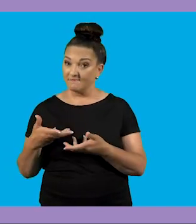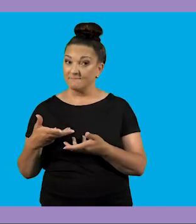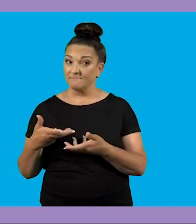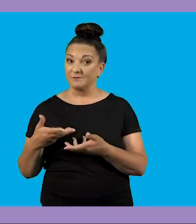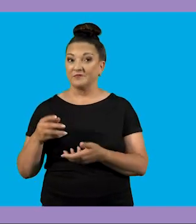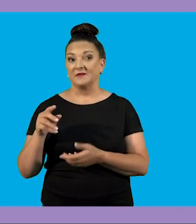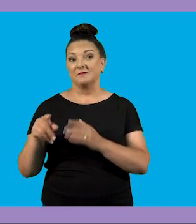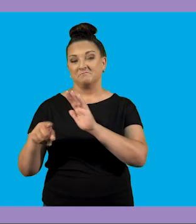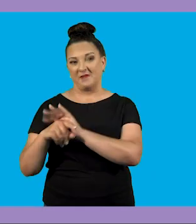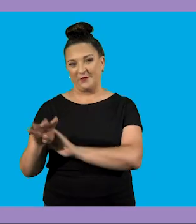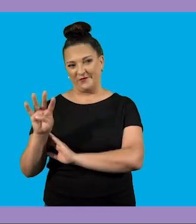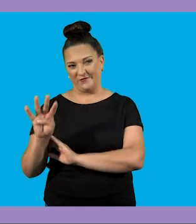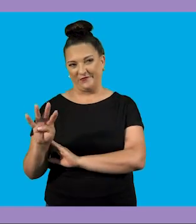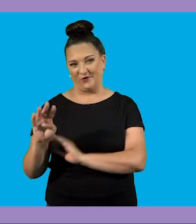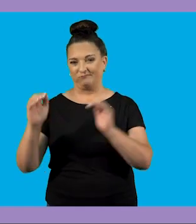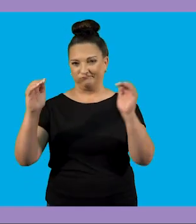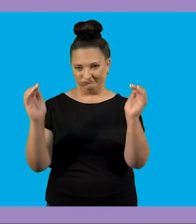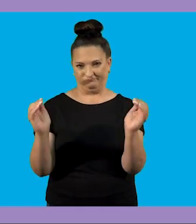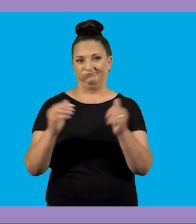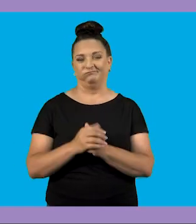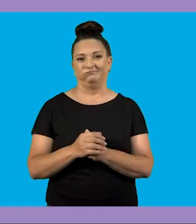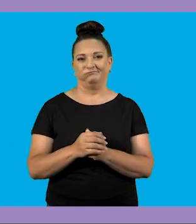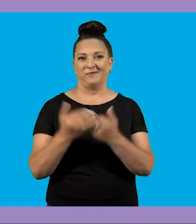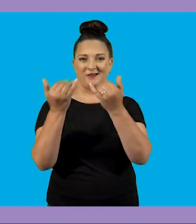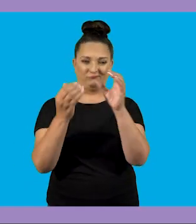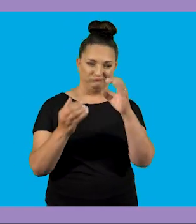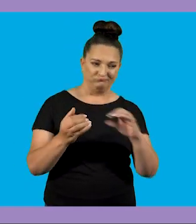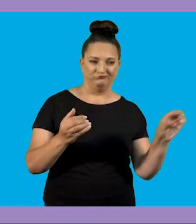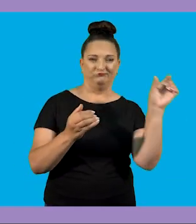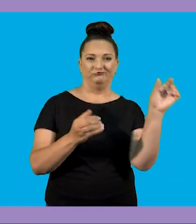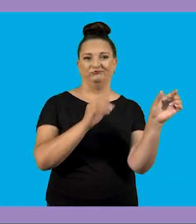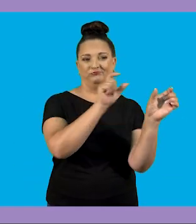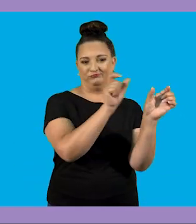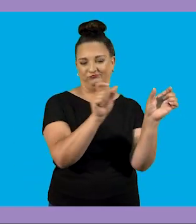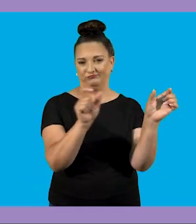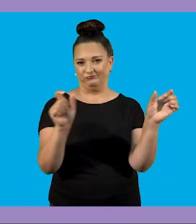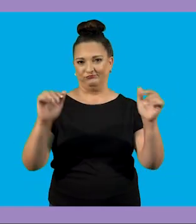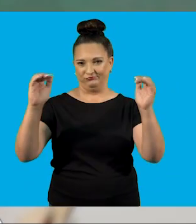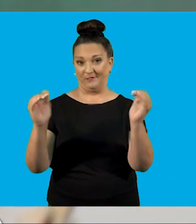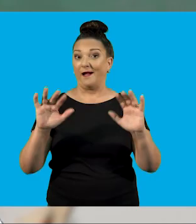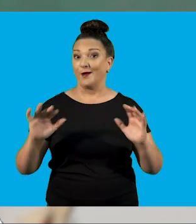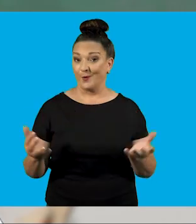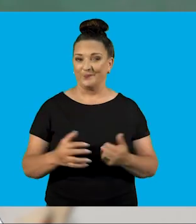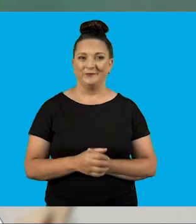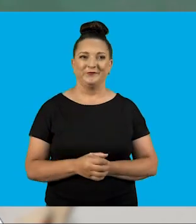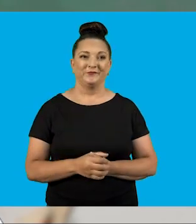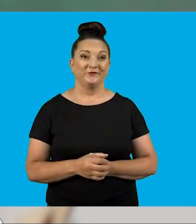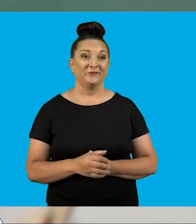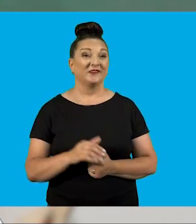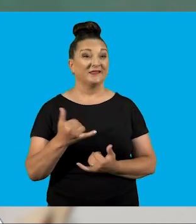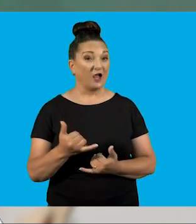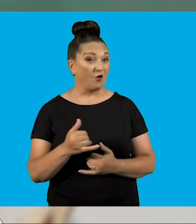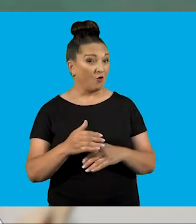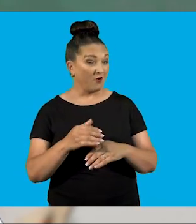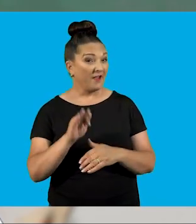to give us there our 4. And that is how we factorize that. Let's look